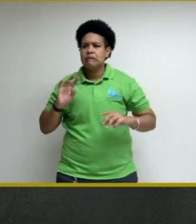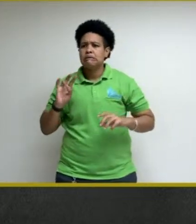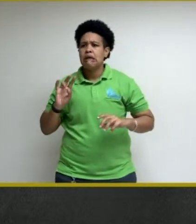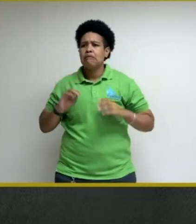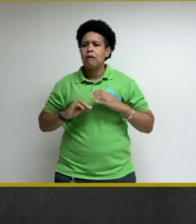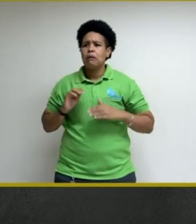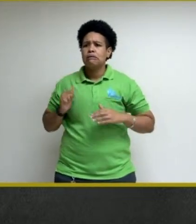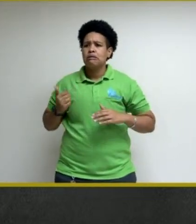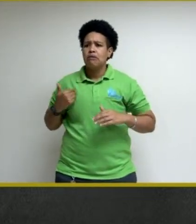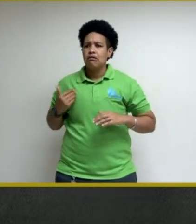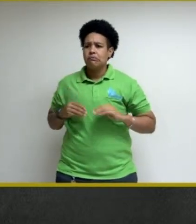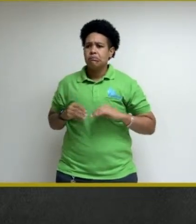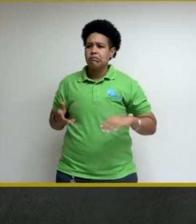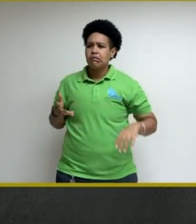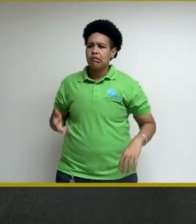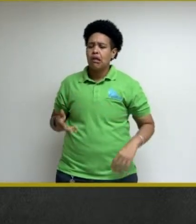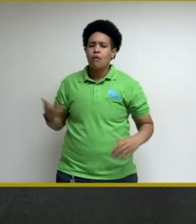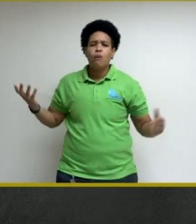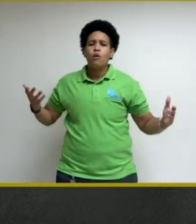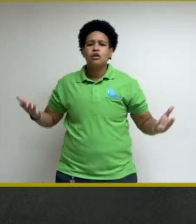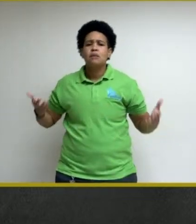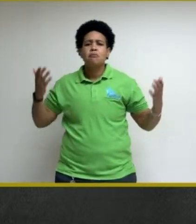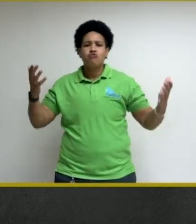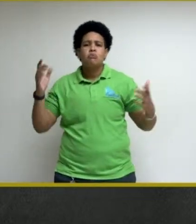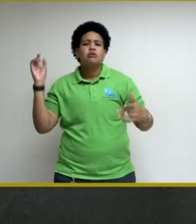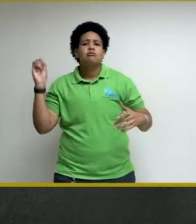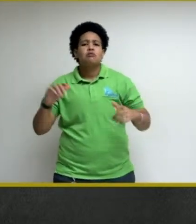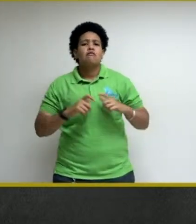what are the recommendations coming from the health ministry?